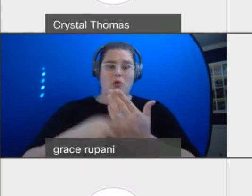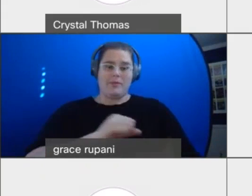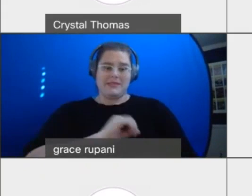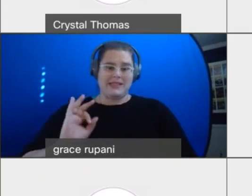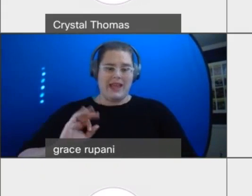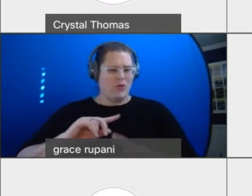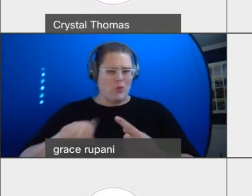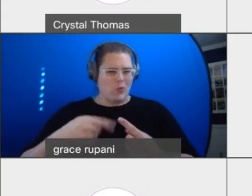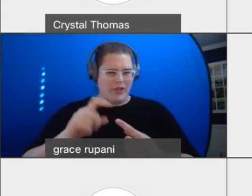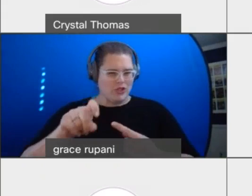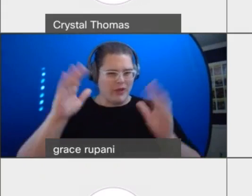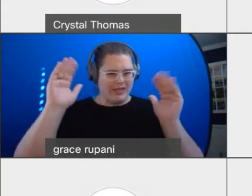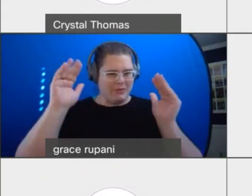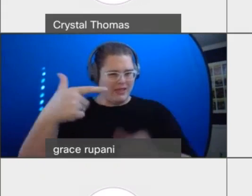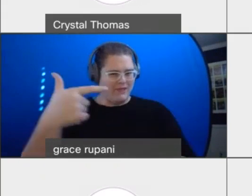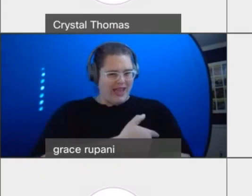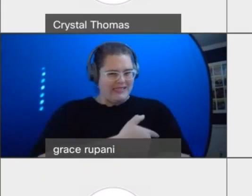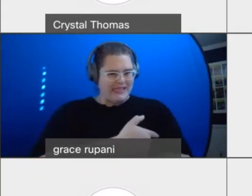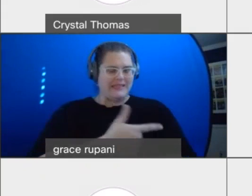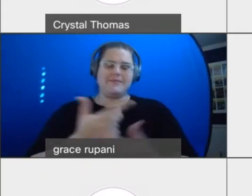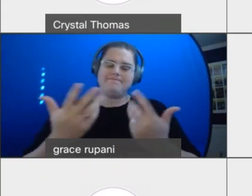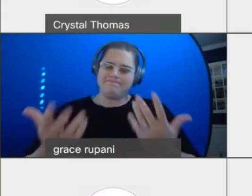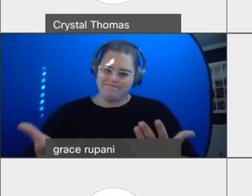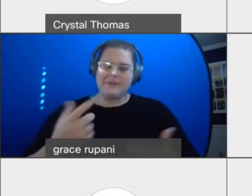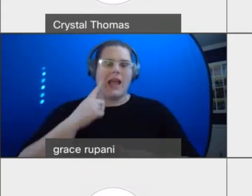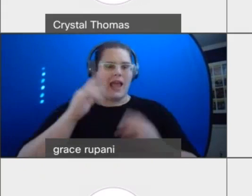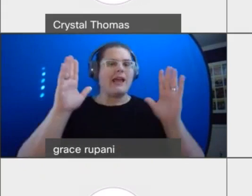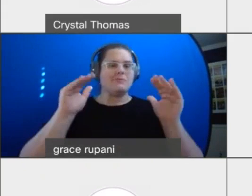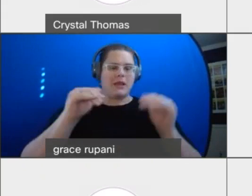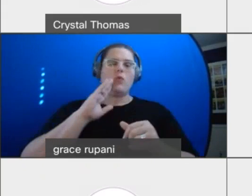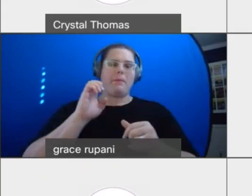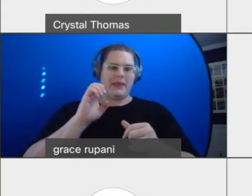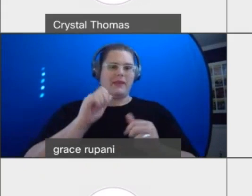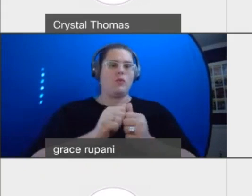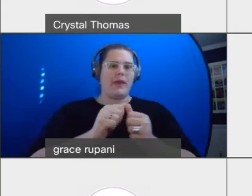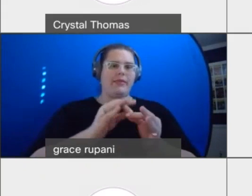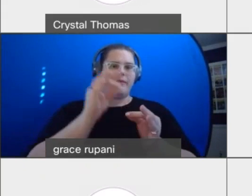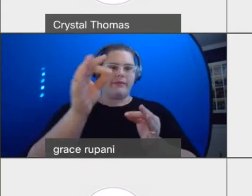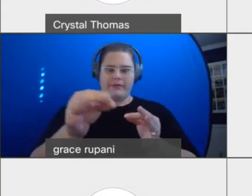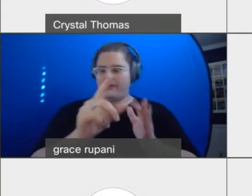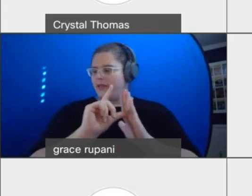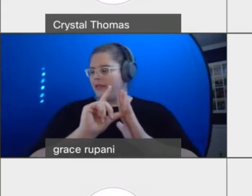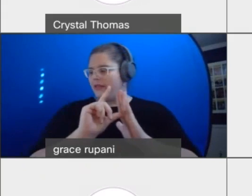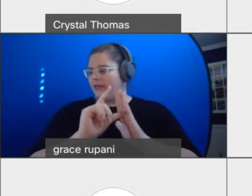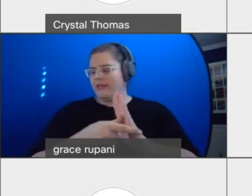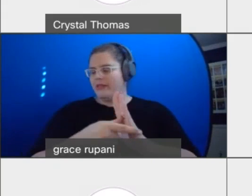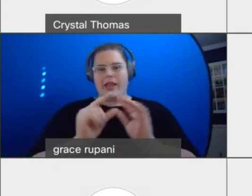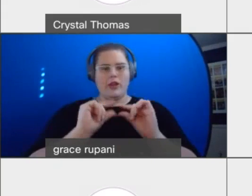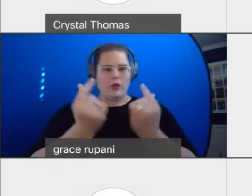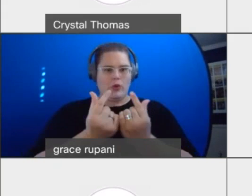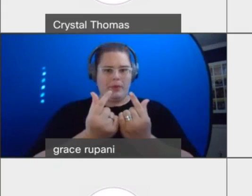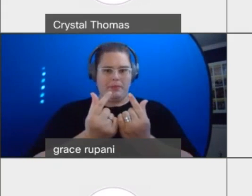the vaccine? And I would expect they will be with that later group that includes, you know, the kinds